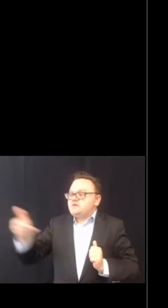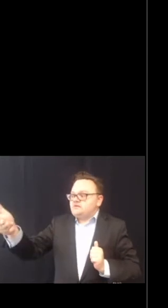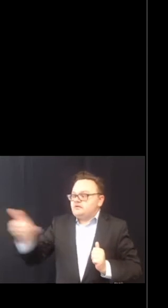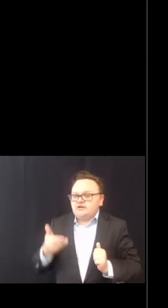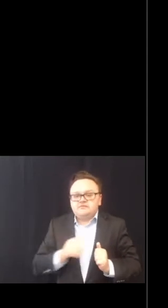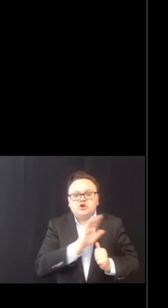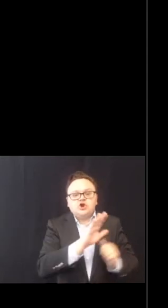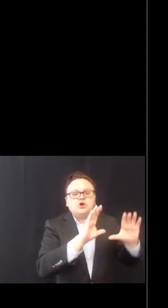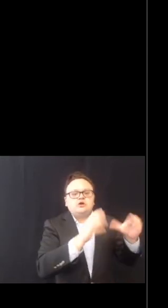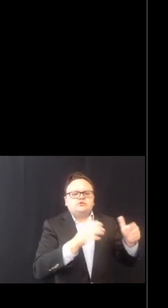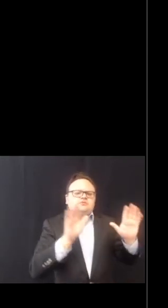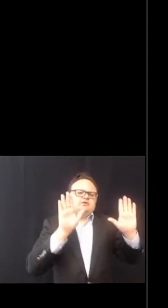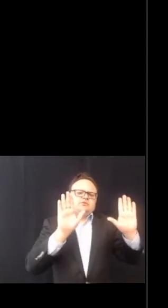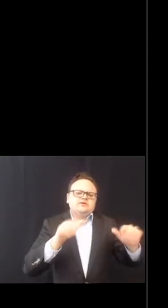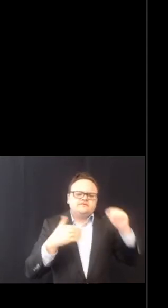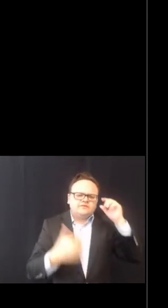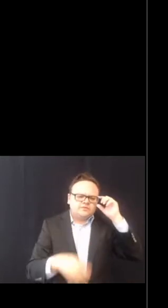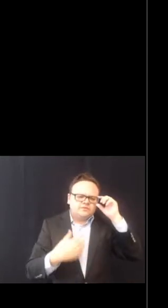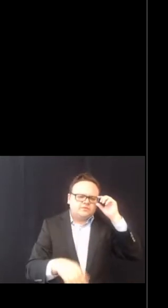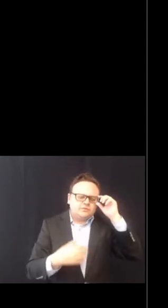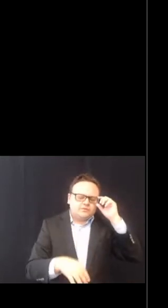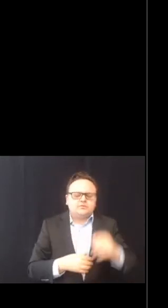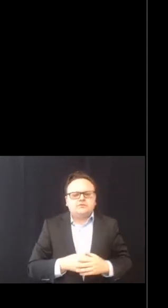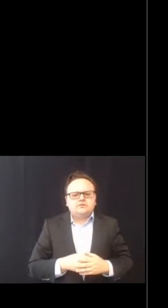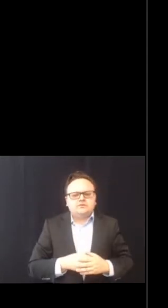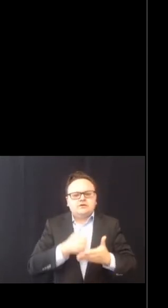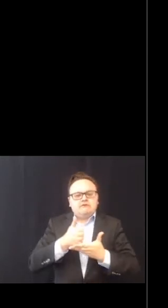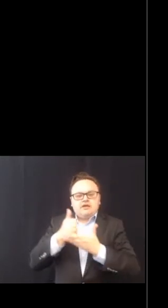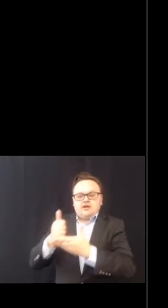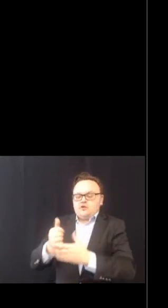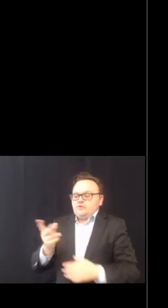great to work with, and just making sure that Caitlin and Jacob are